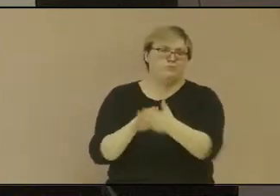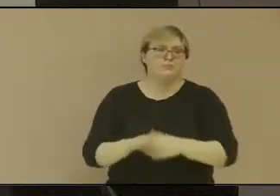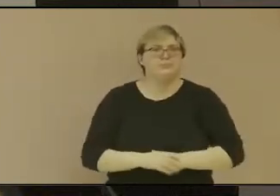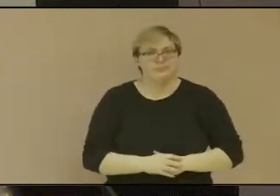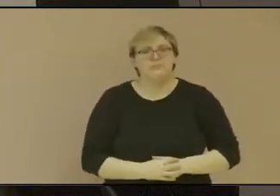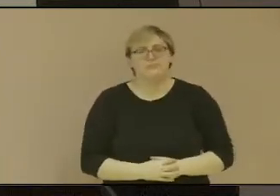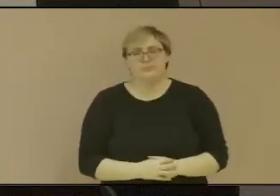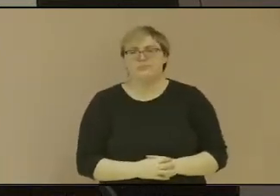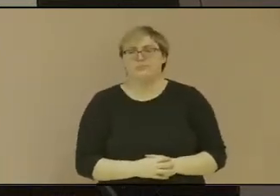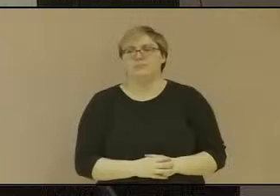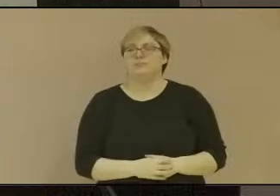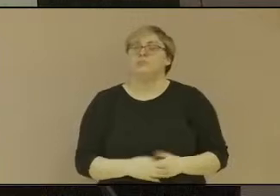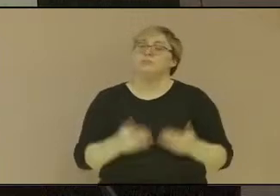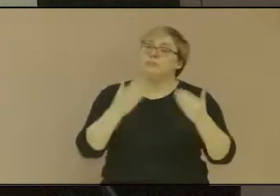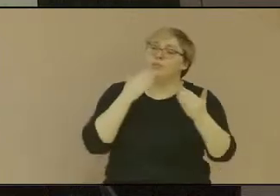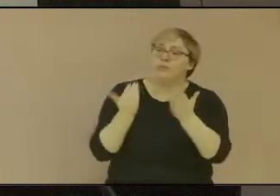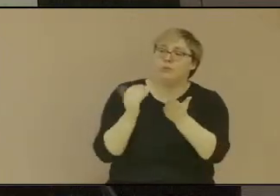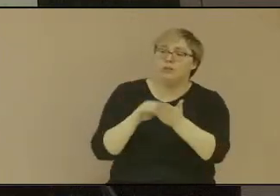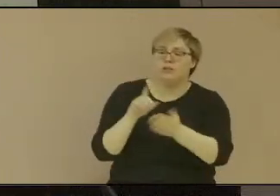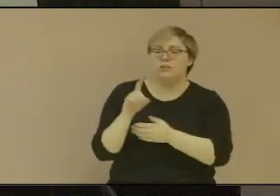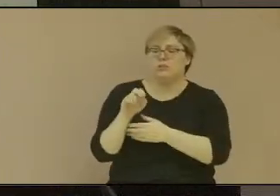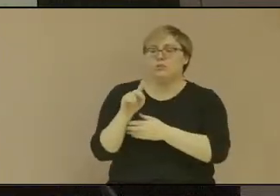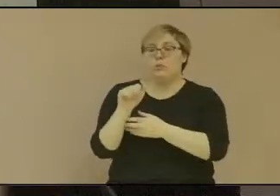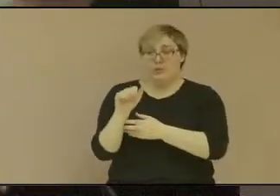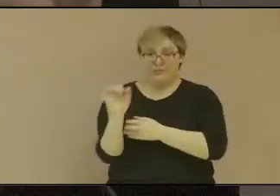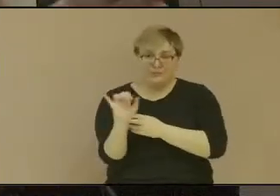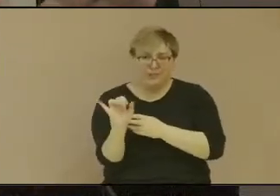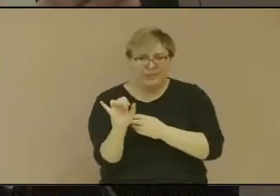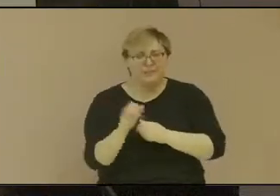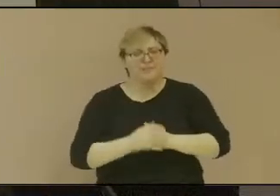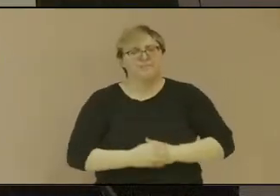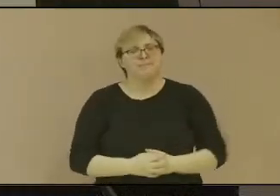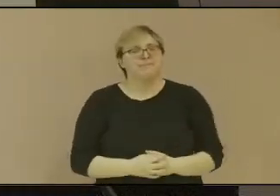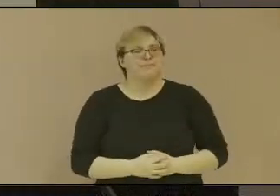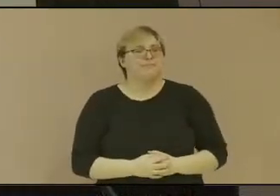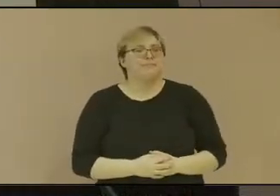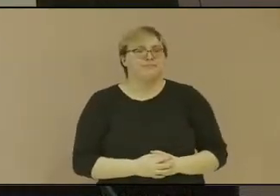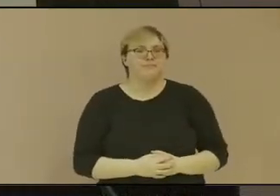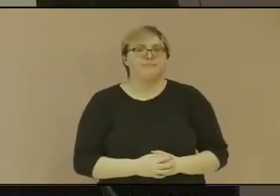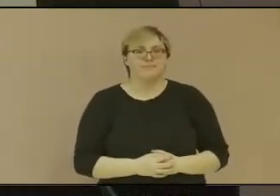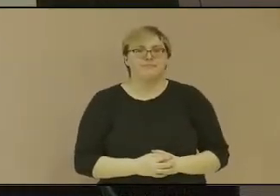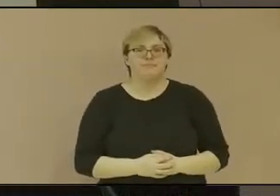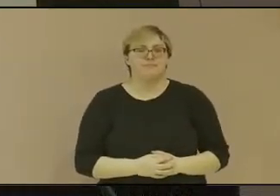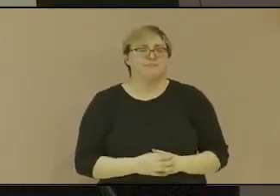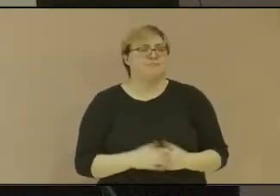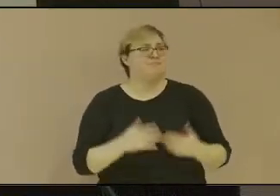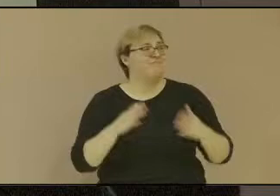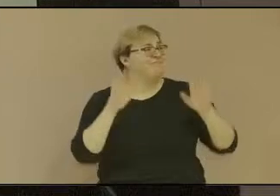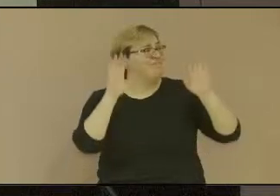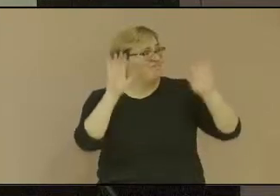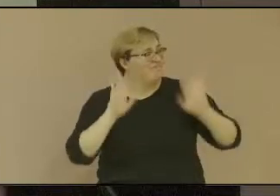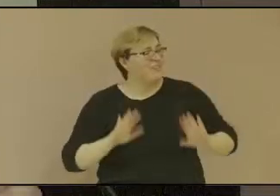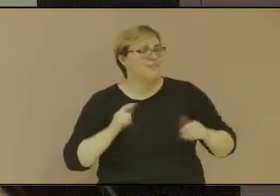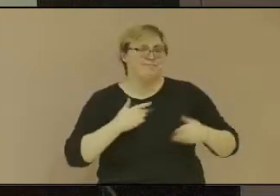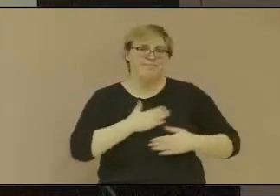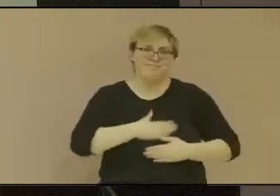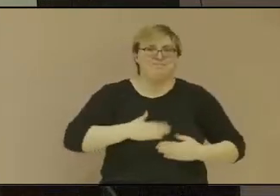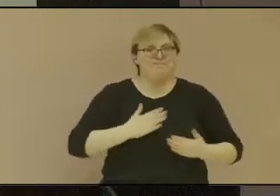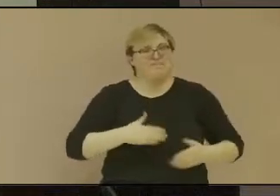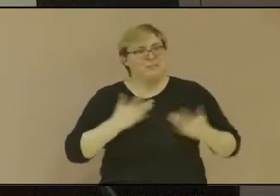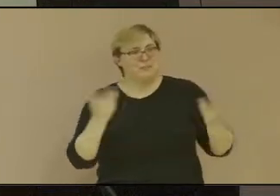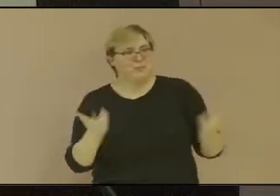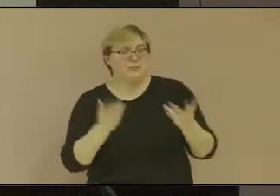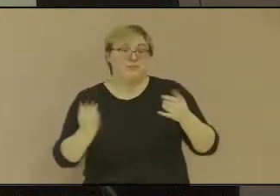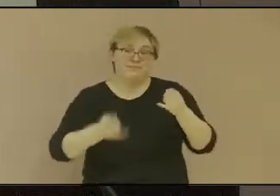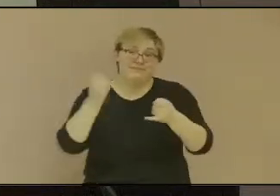So thank you, Dorota and Michelle. So it's wonderful to be here with you all tonight for the final lecture